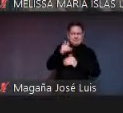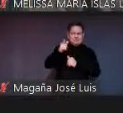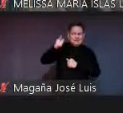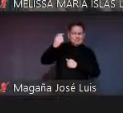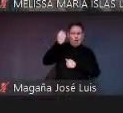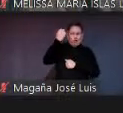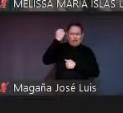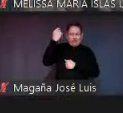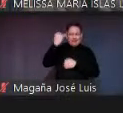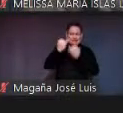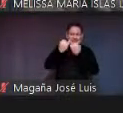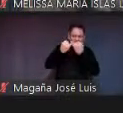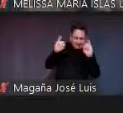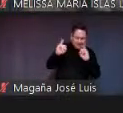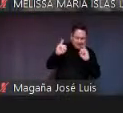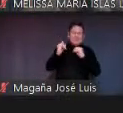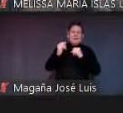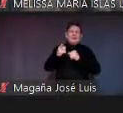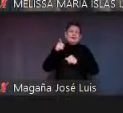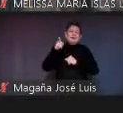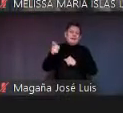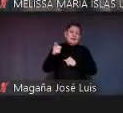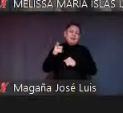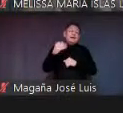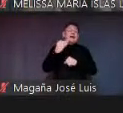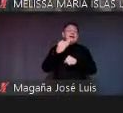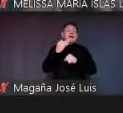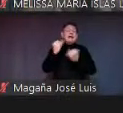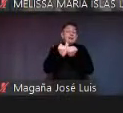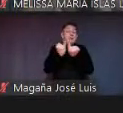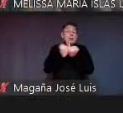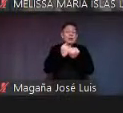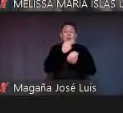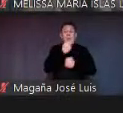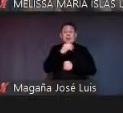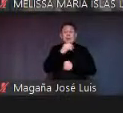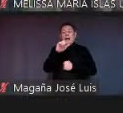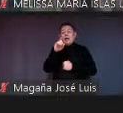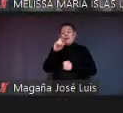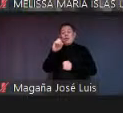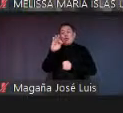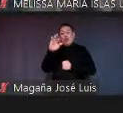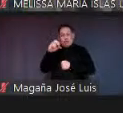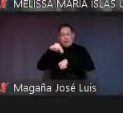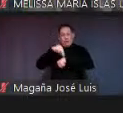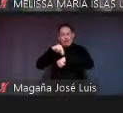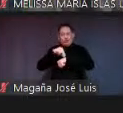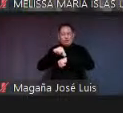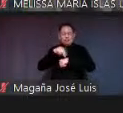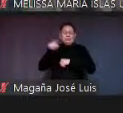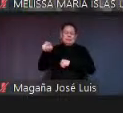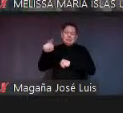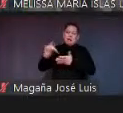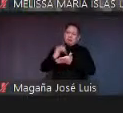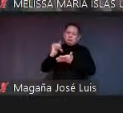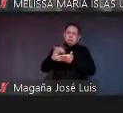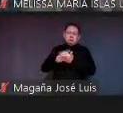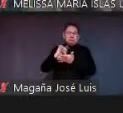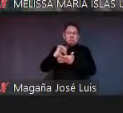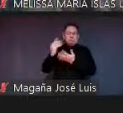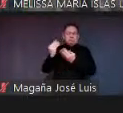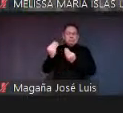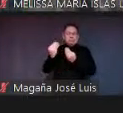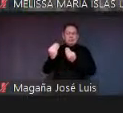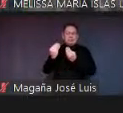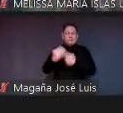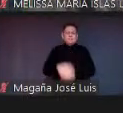He's going to formally launch this session. I would like to take this opportunity to thank Dr. Adolfo Chavez for his